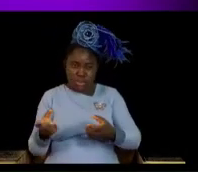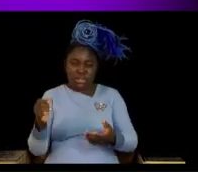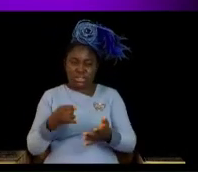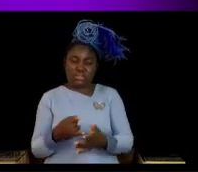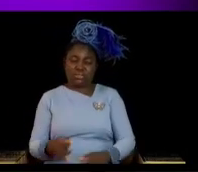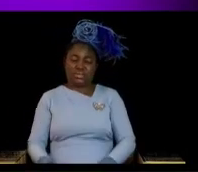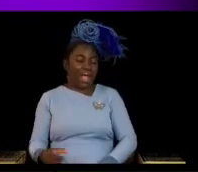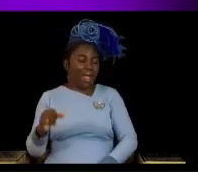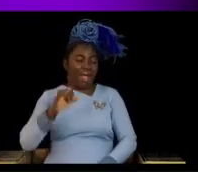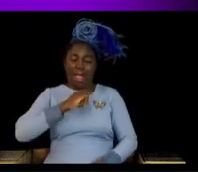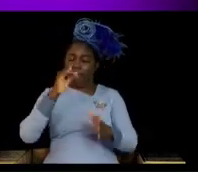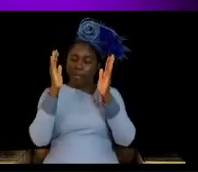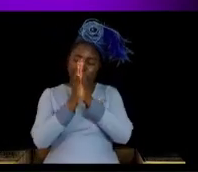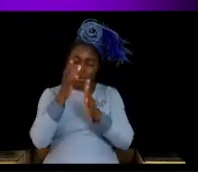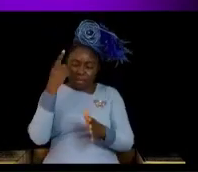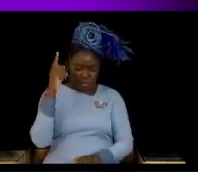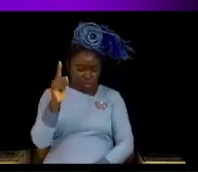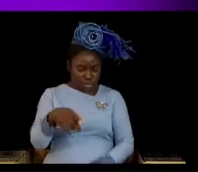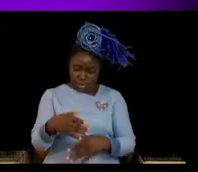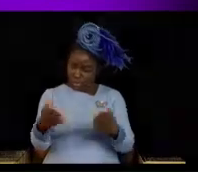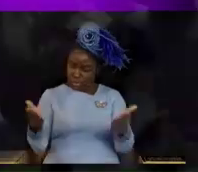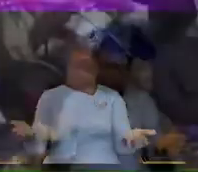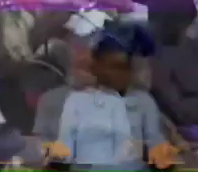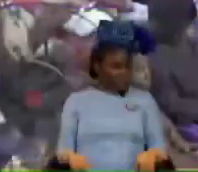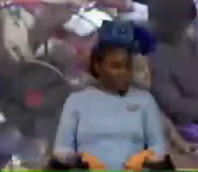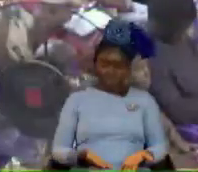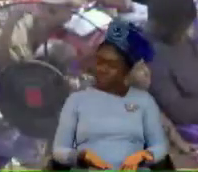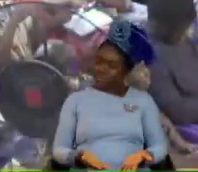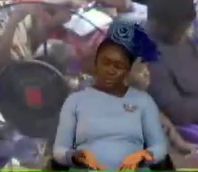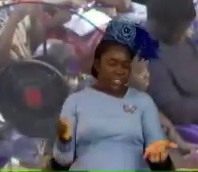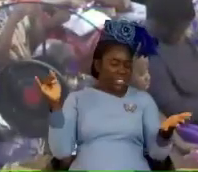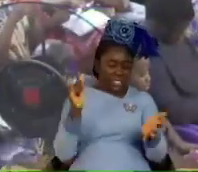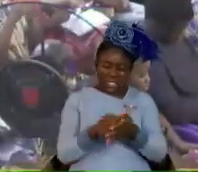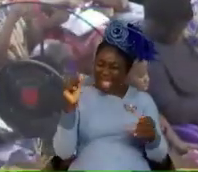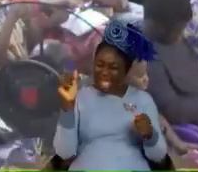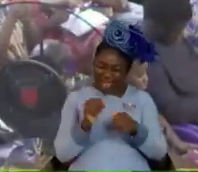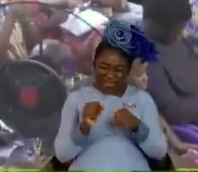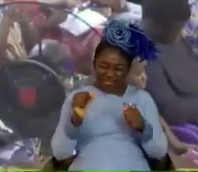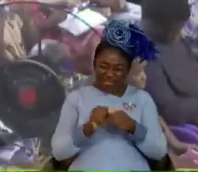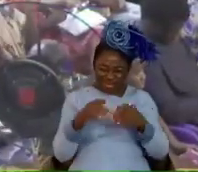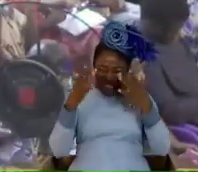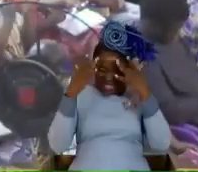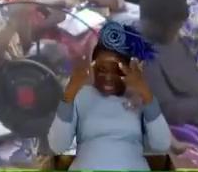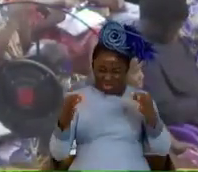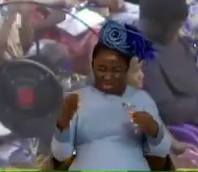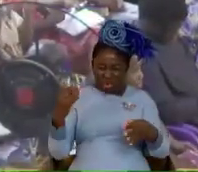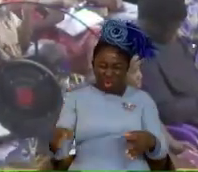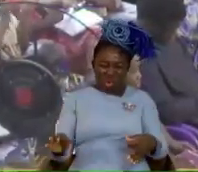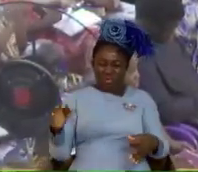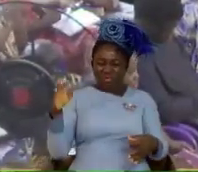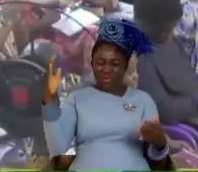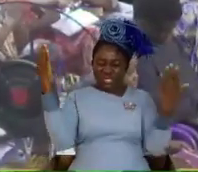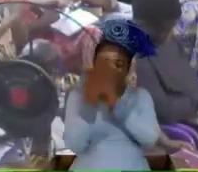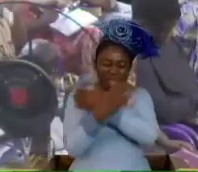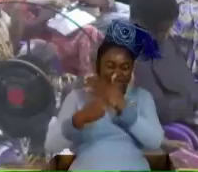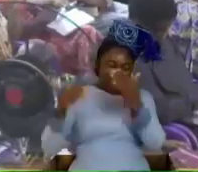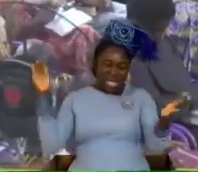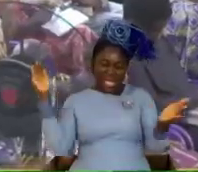praying for everyone here this morning that every decision of darkness against your life shall